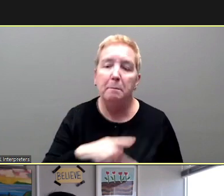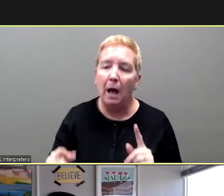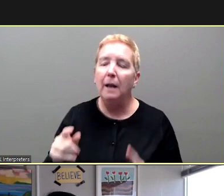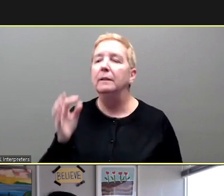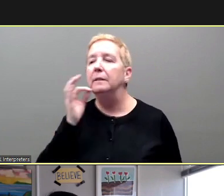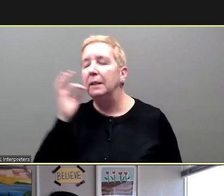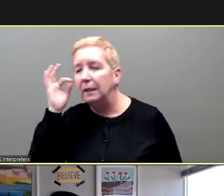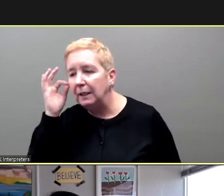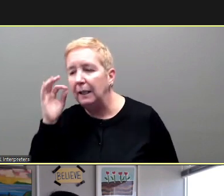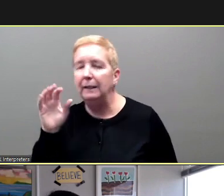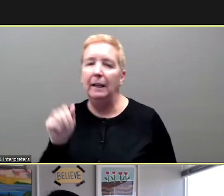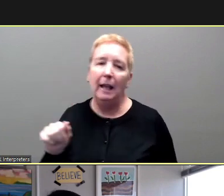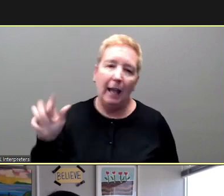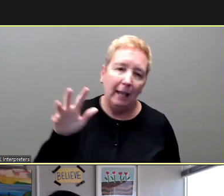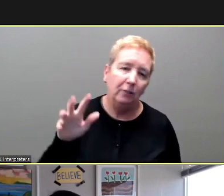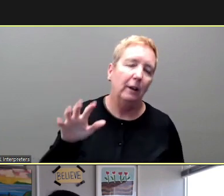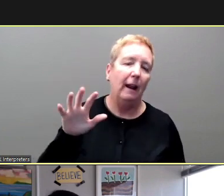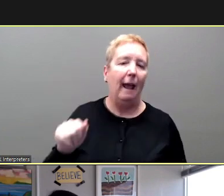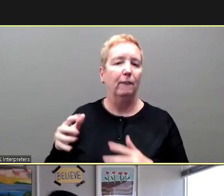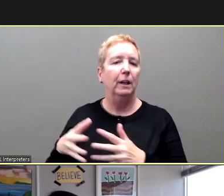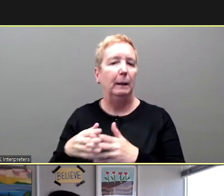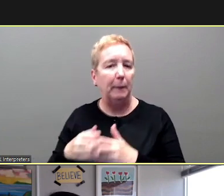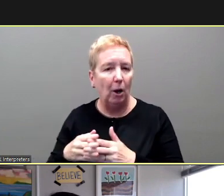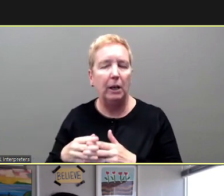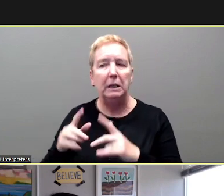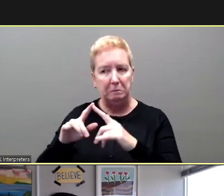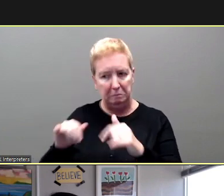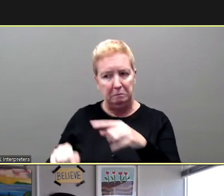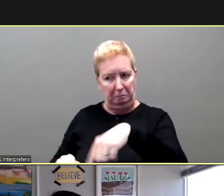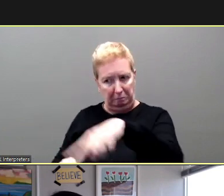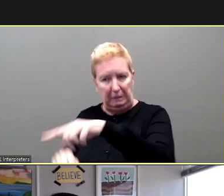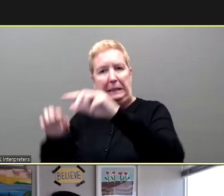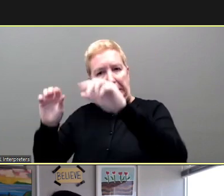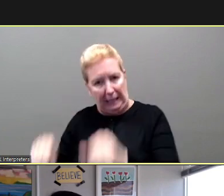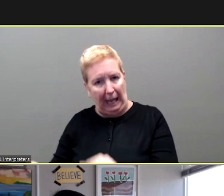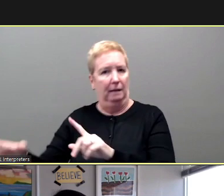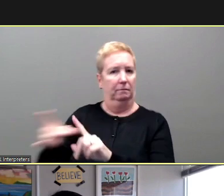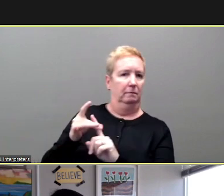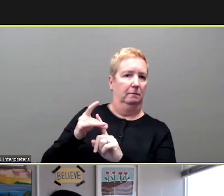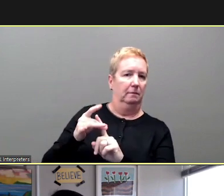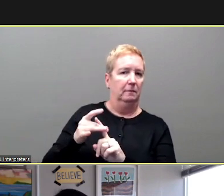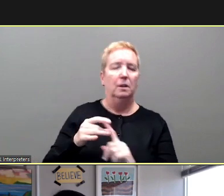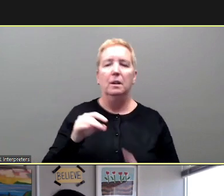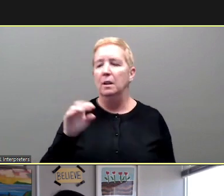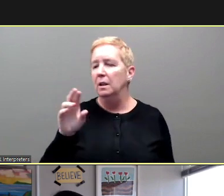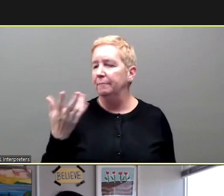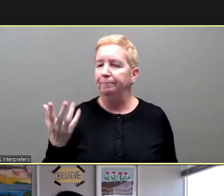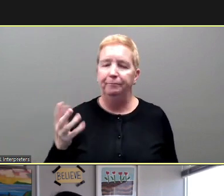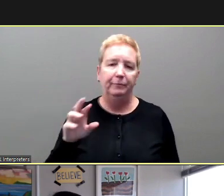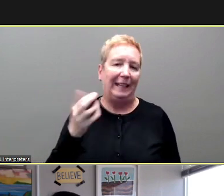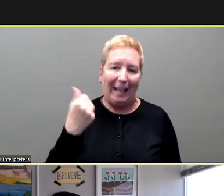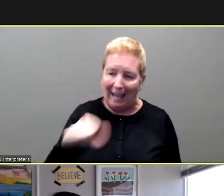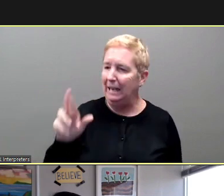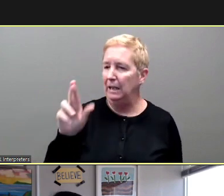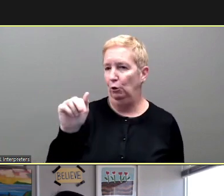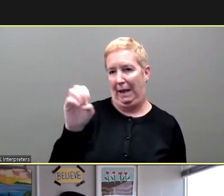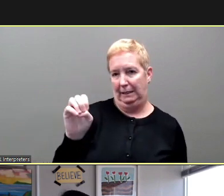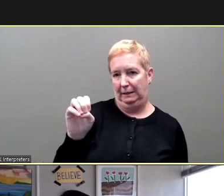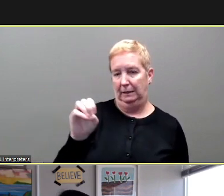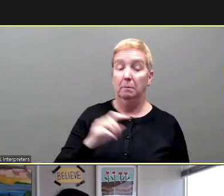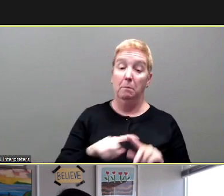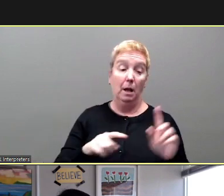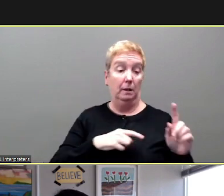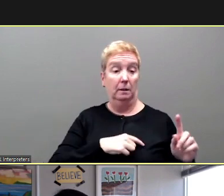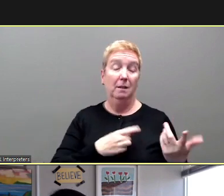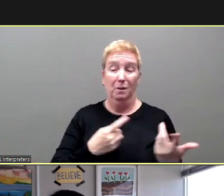or African American ethnicities can still get it, race can get it. It's just that we don't